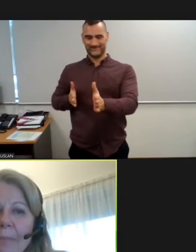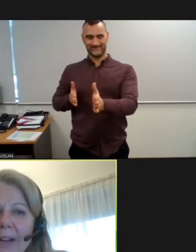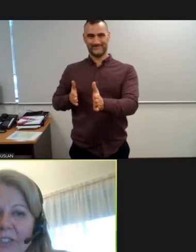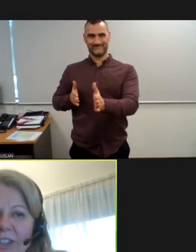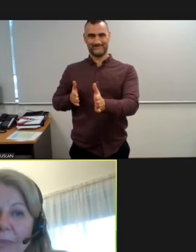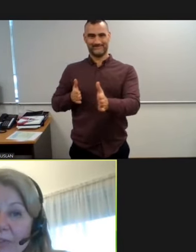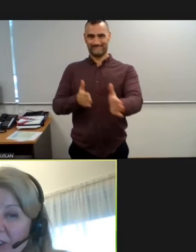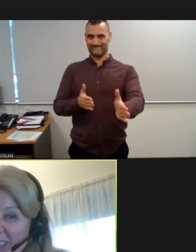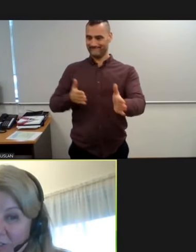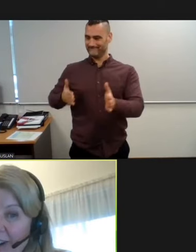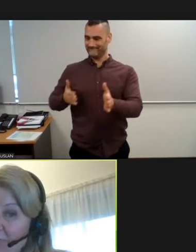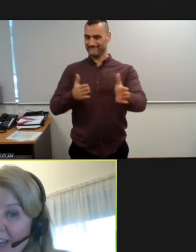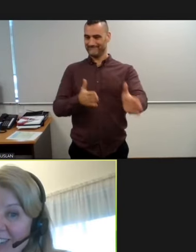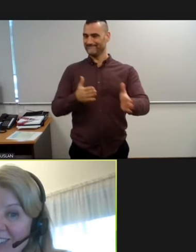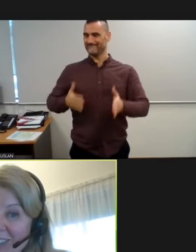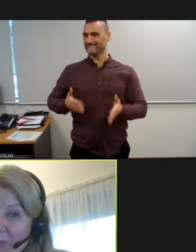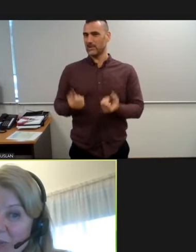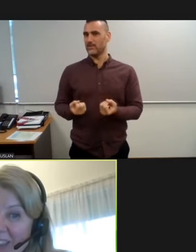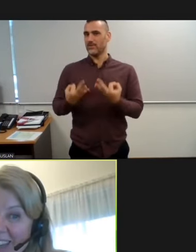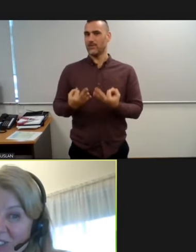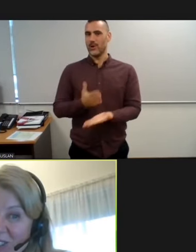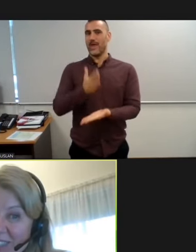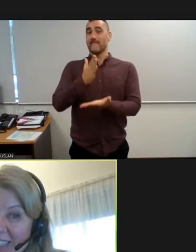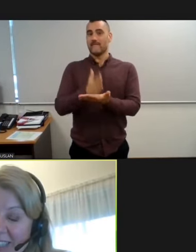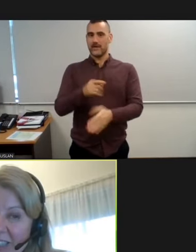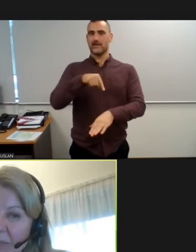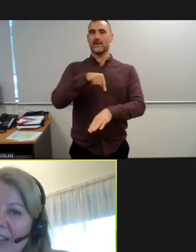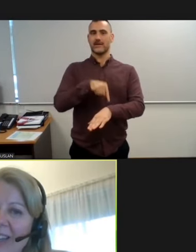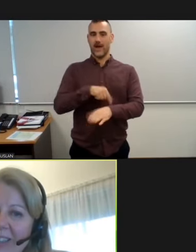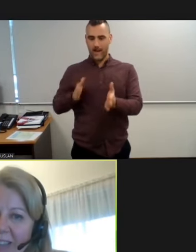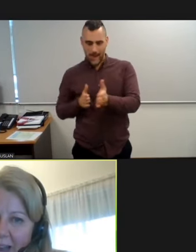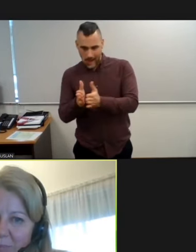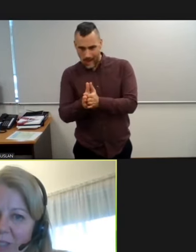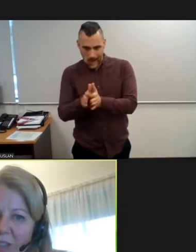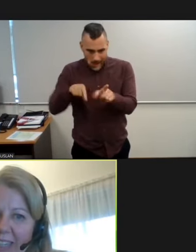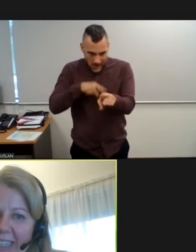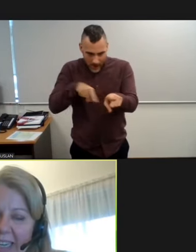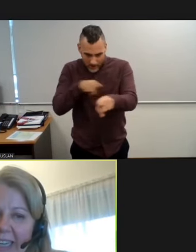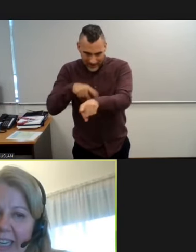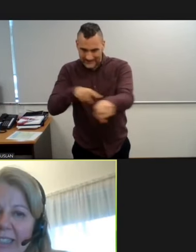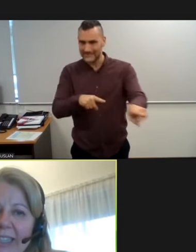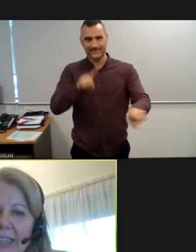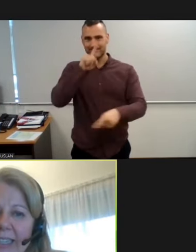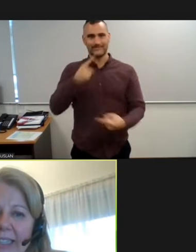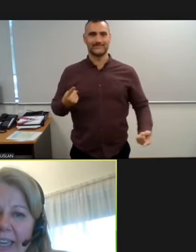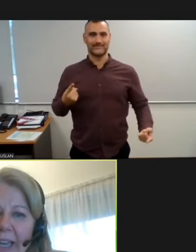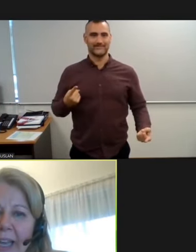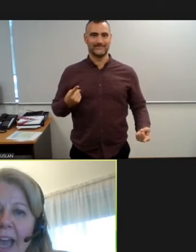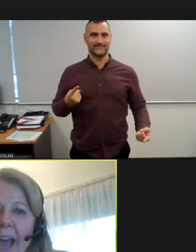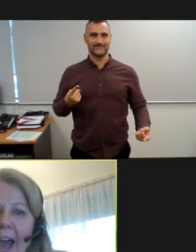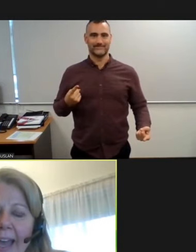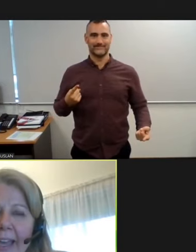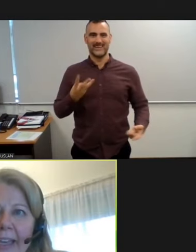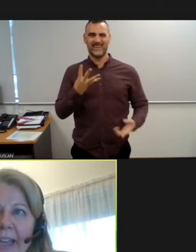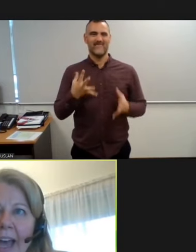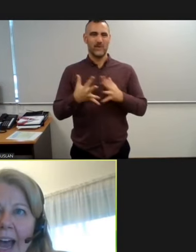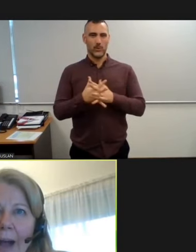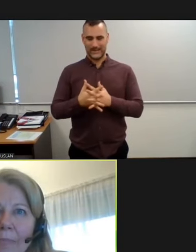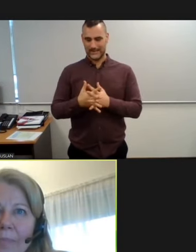time, but certainly we've got these great relationships with our service system, and they're absolutely telling us that they're seeing